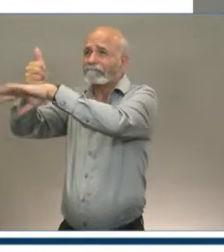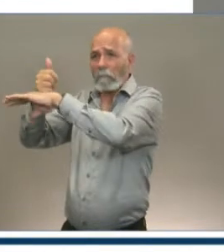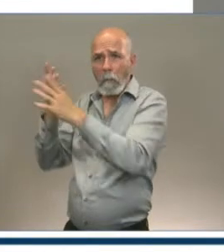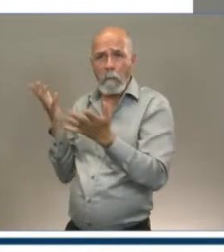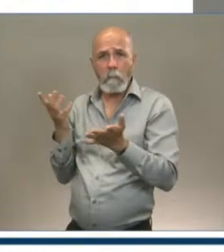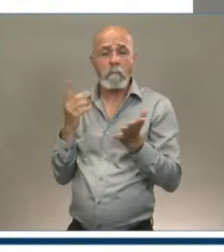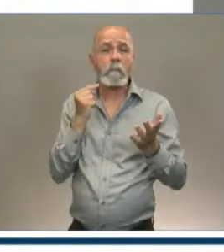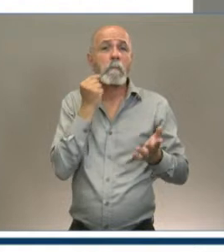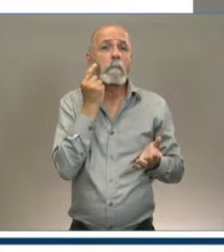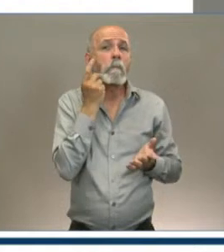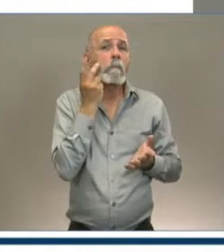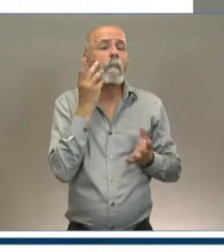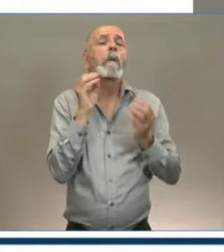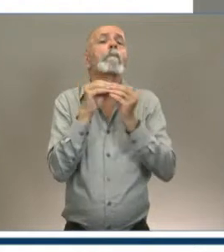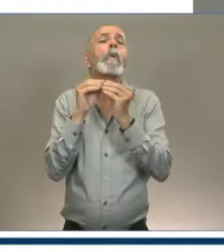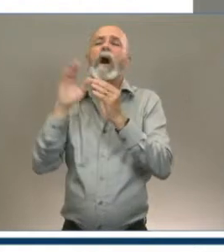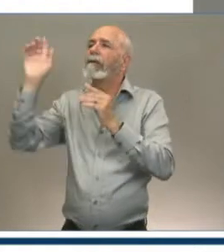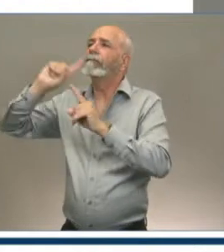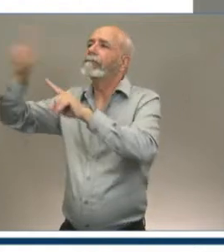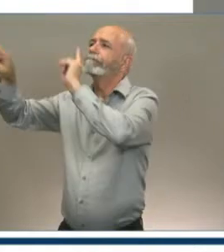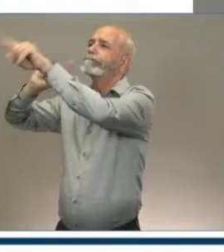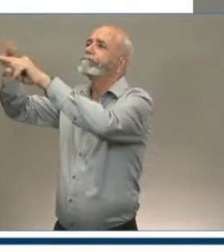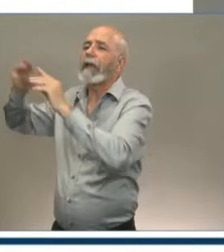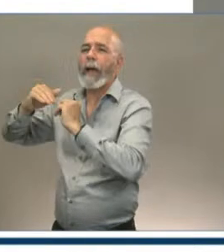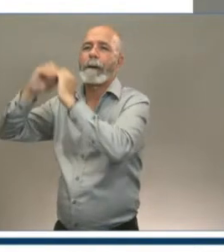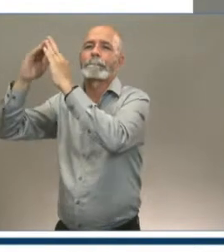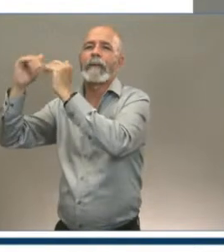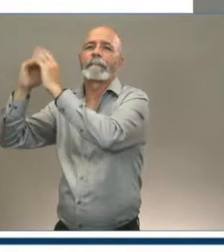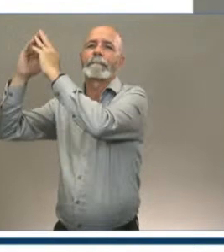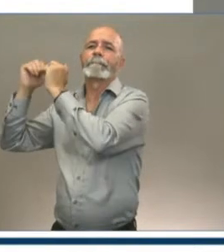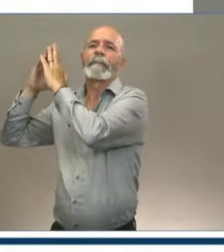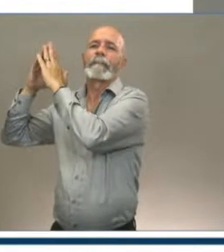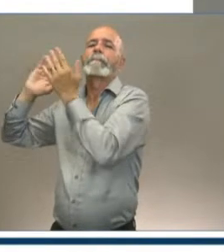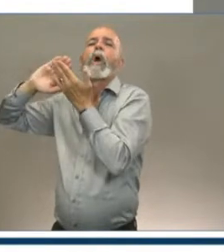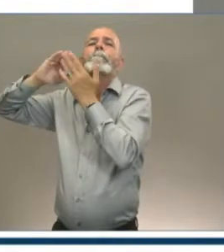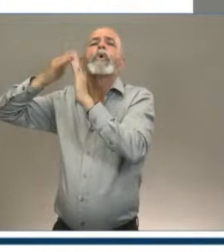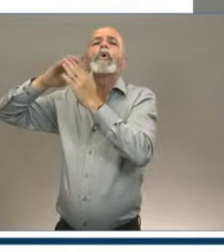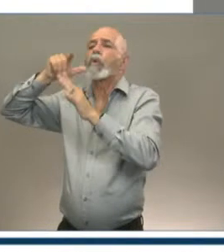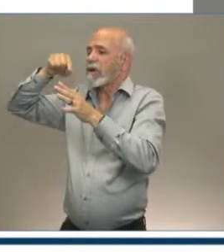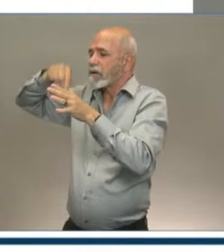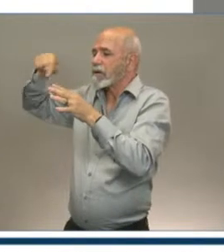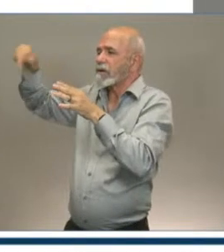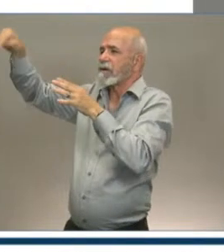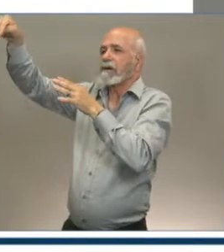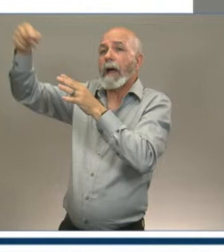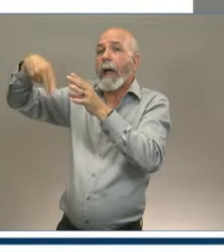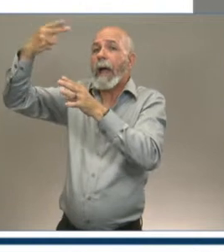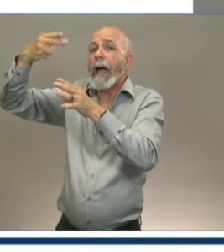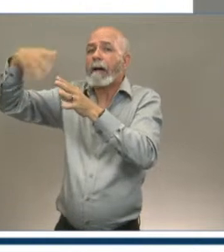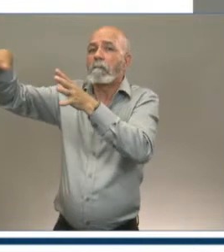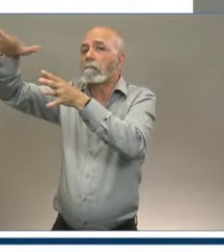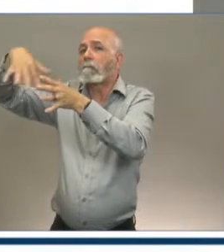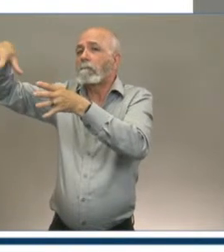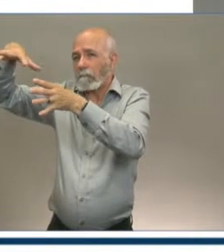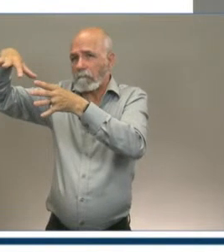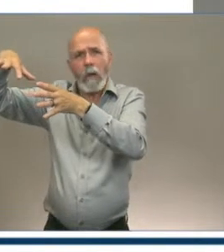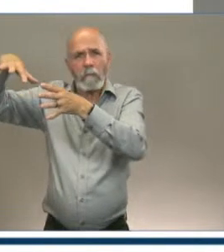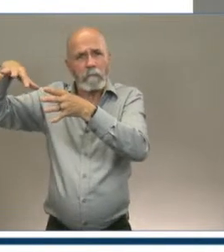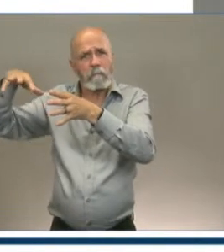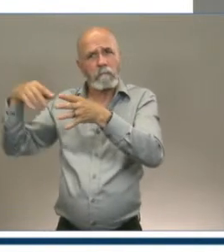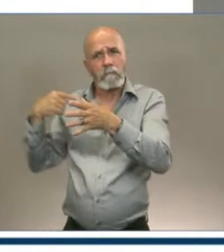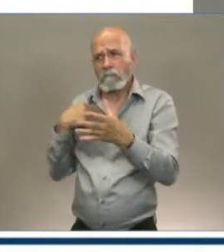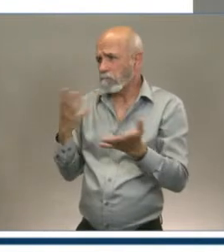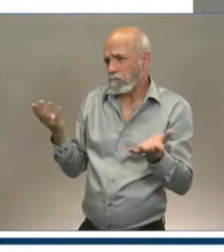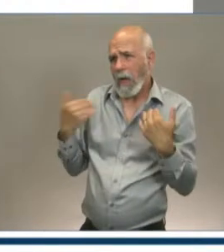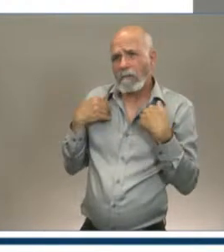have some pop-up testing in other communities that are part of Industrial Cape Breton or CBRM. So I think we've got good access. We